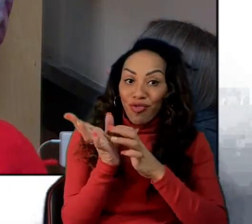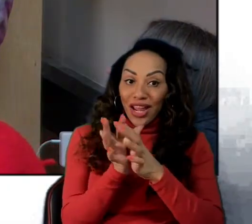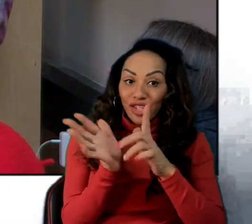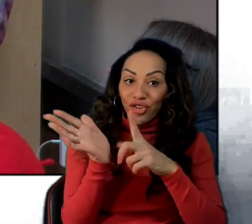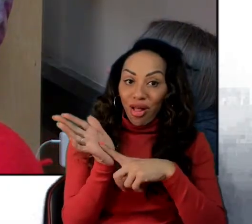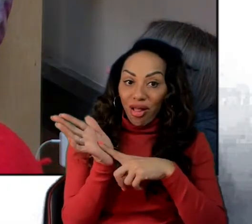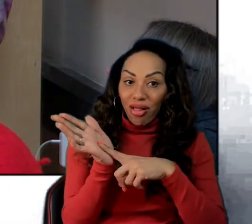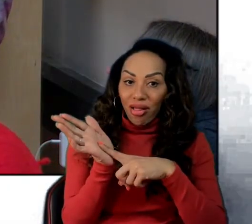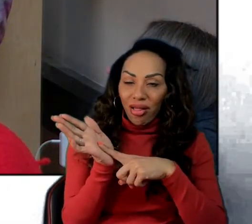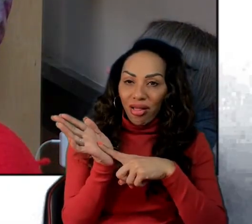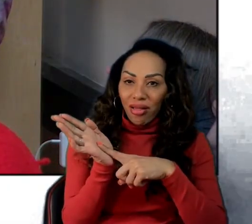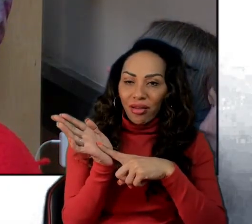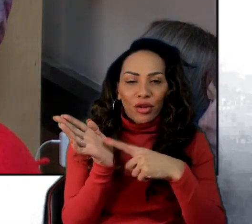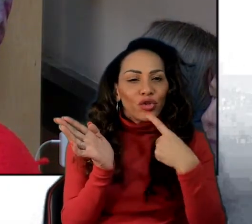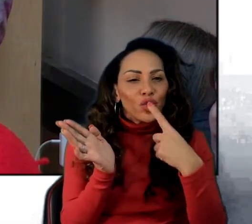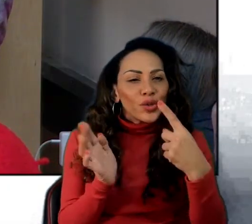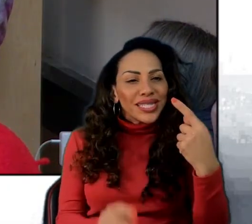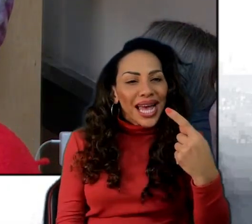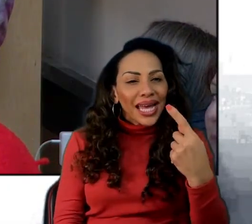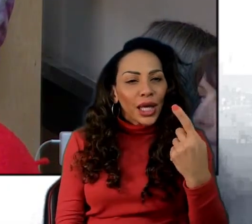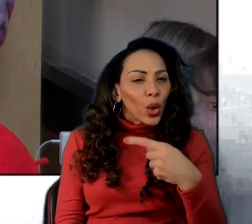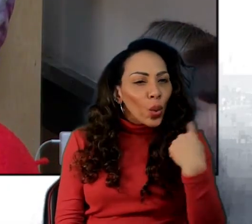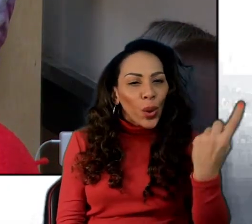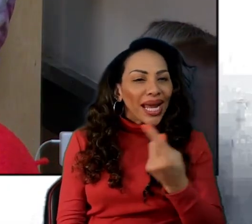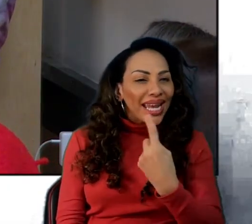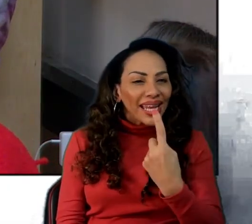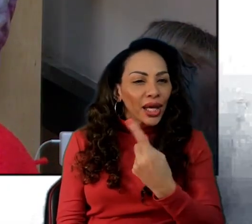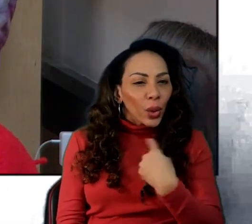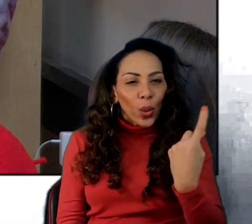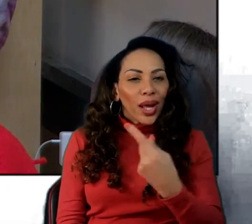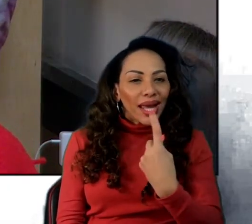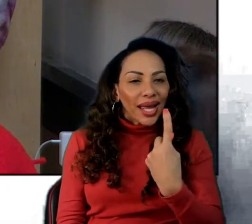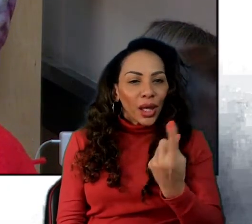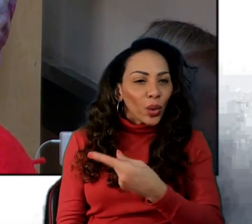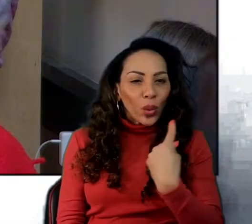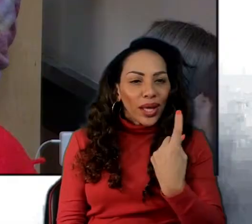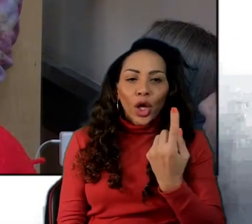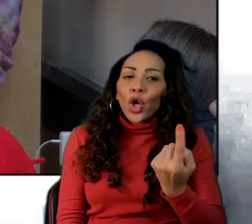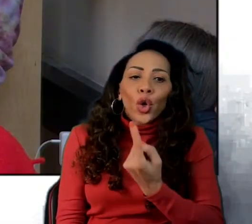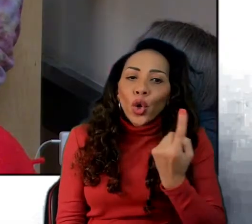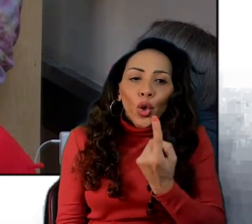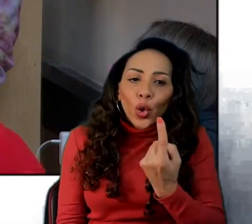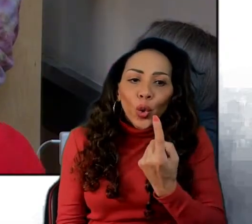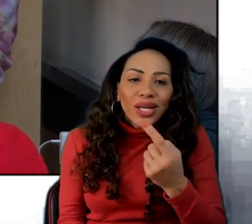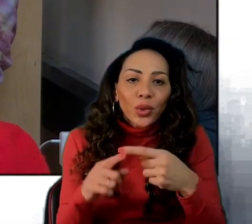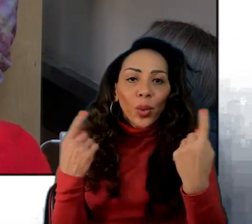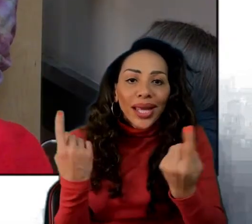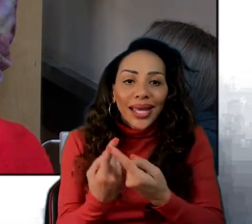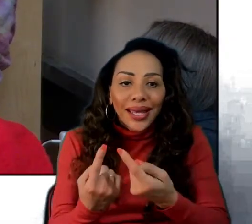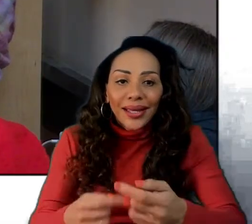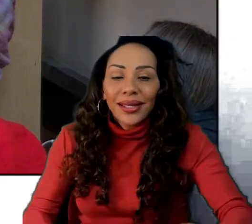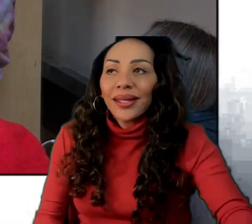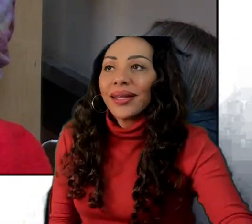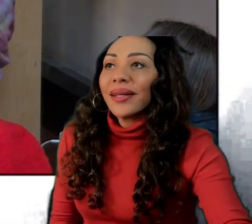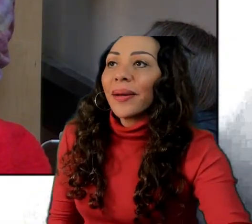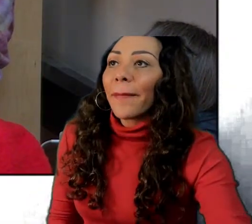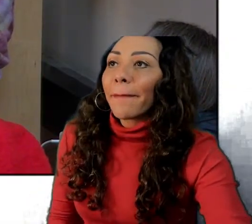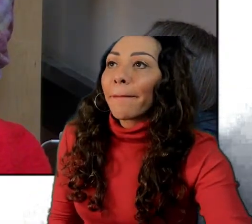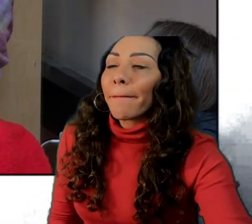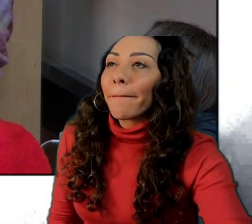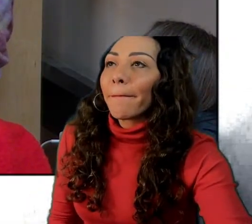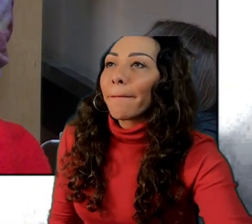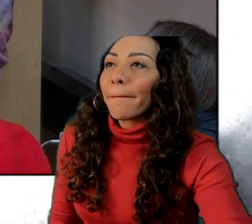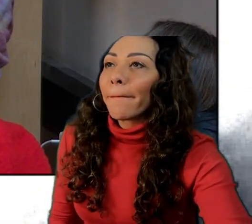you keep saying we. So who is we? What's their skill set? And was it? It feels like this was tech